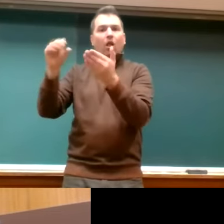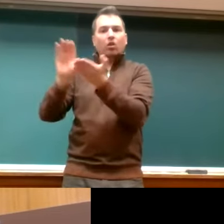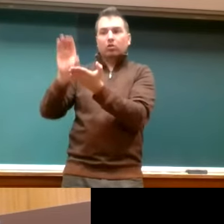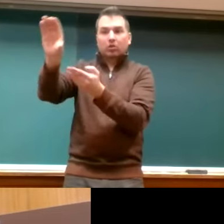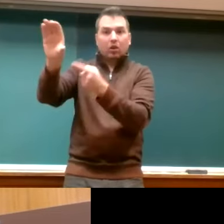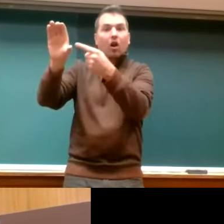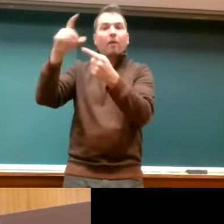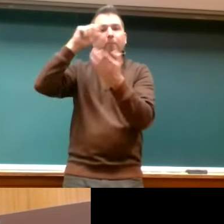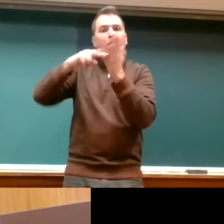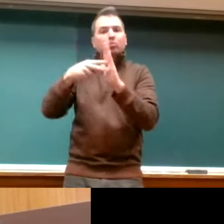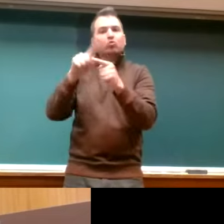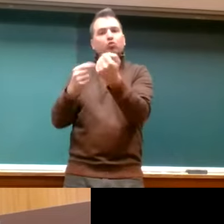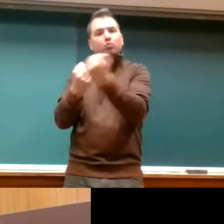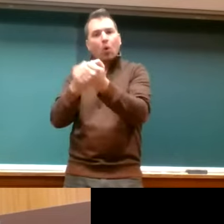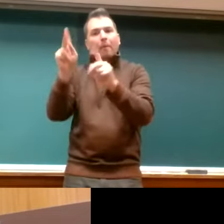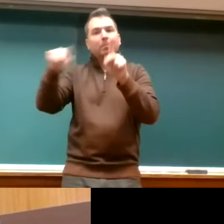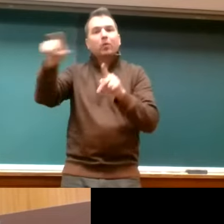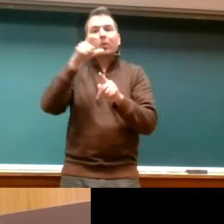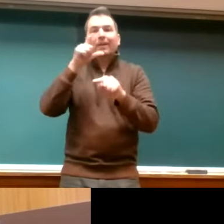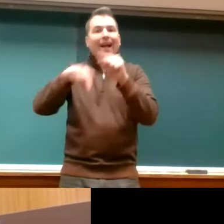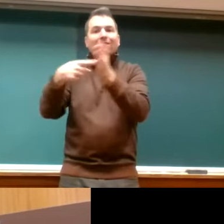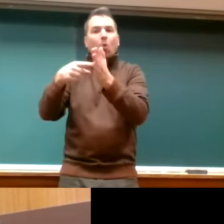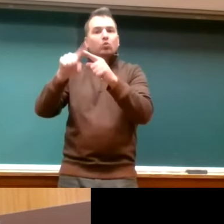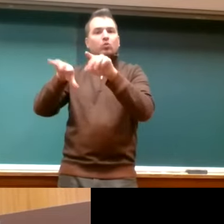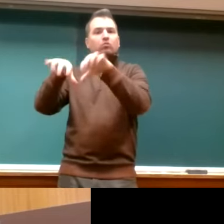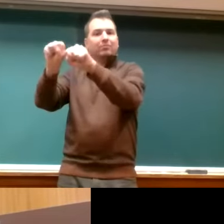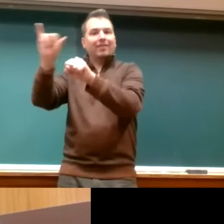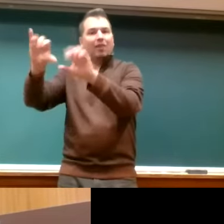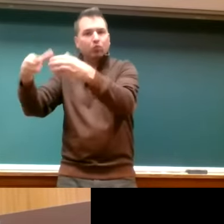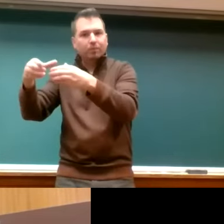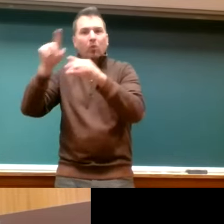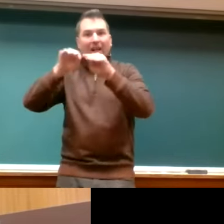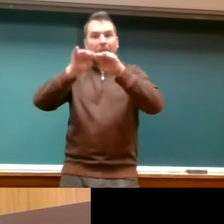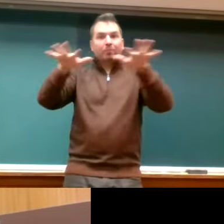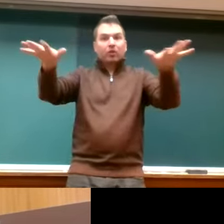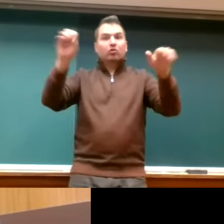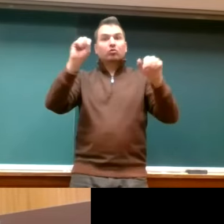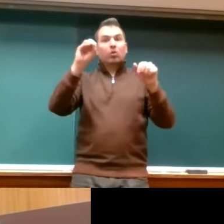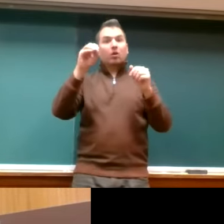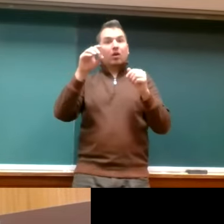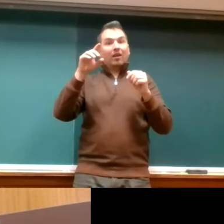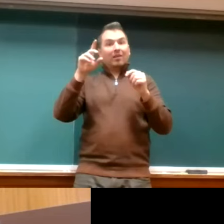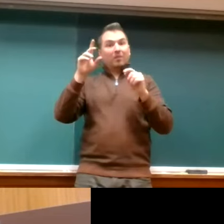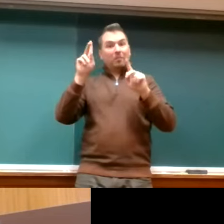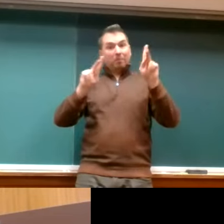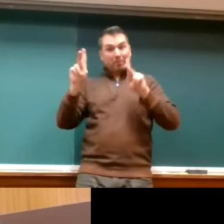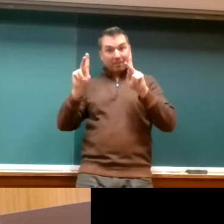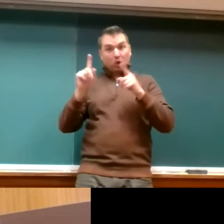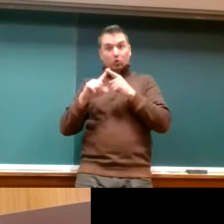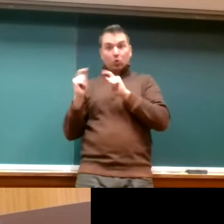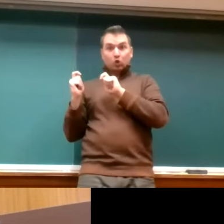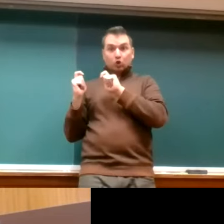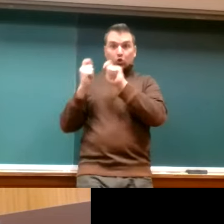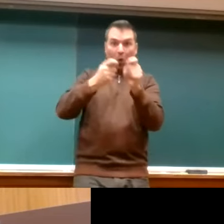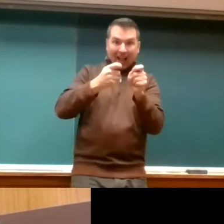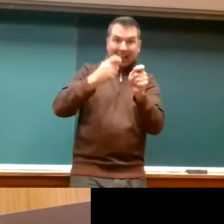people. I gave a talk. They then go through their groups themselves and now recommend people and donate to a for-profit company because they realize what we're trying